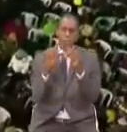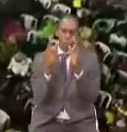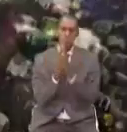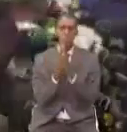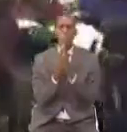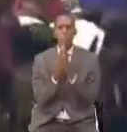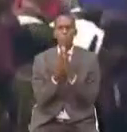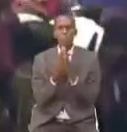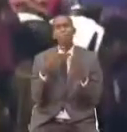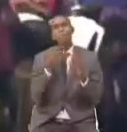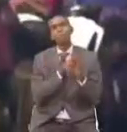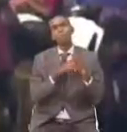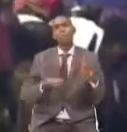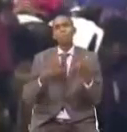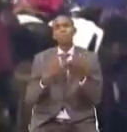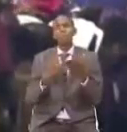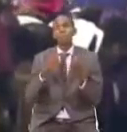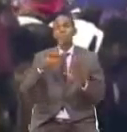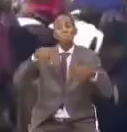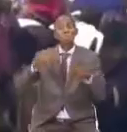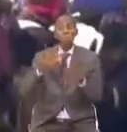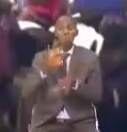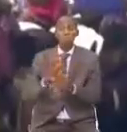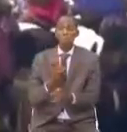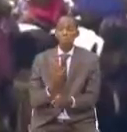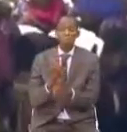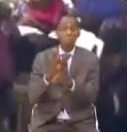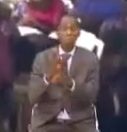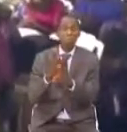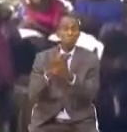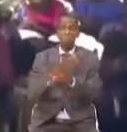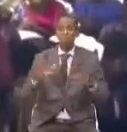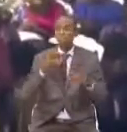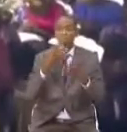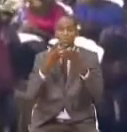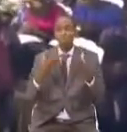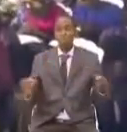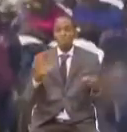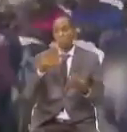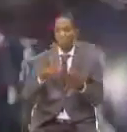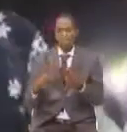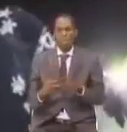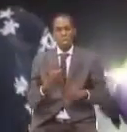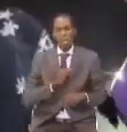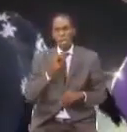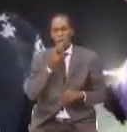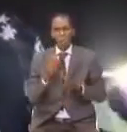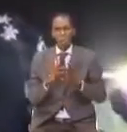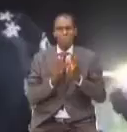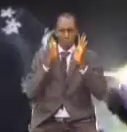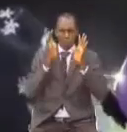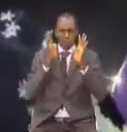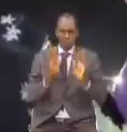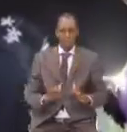not solve the problem. Remember, I belong to Christianity. That doesn't solve the problem. I was